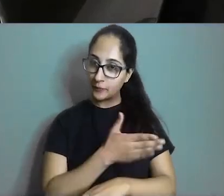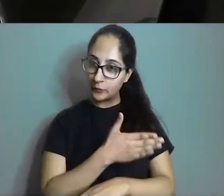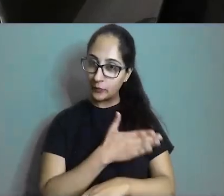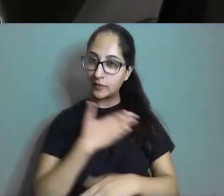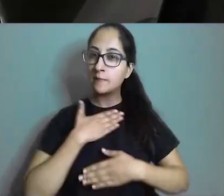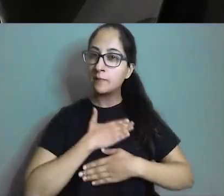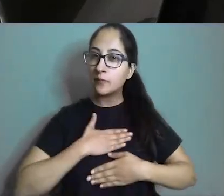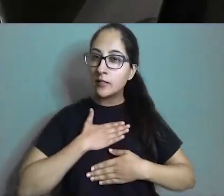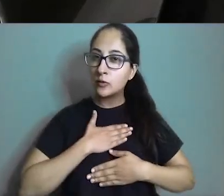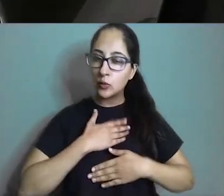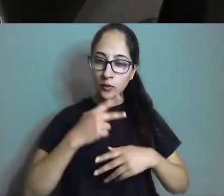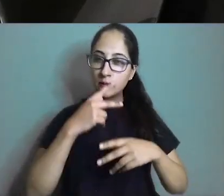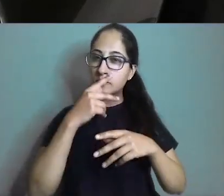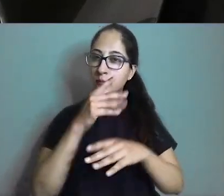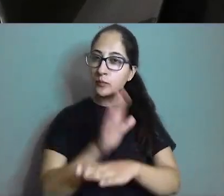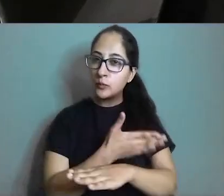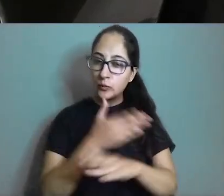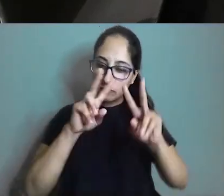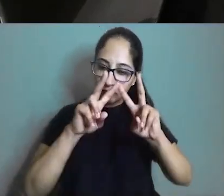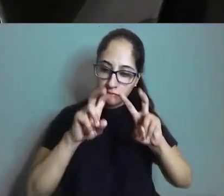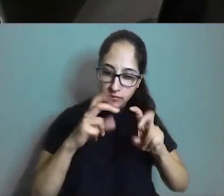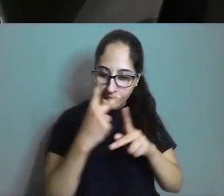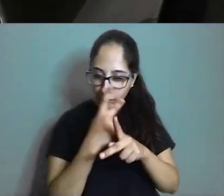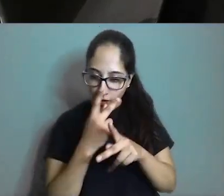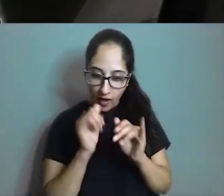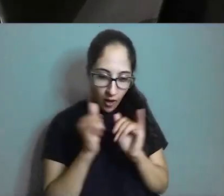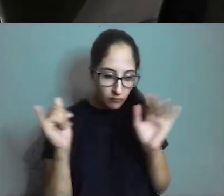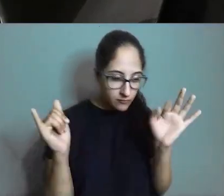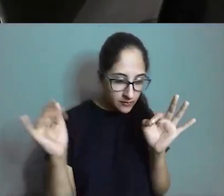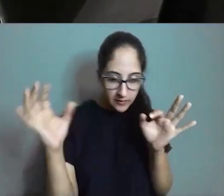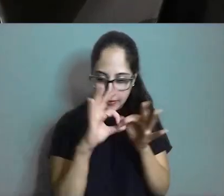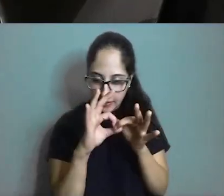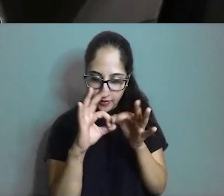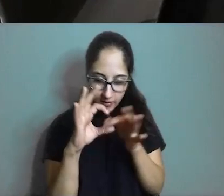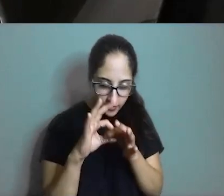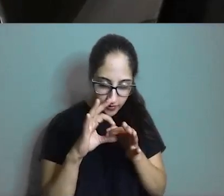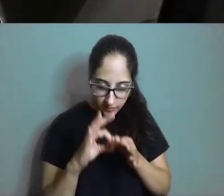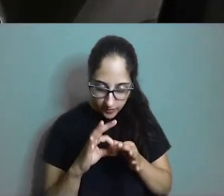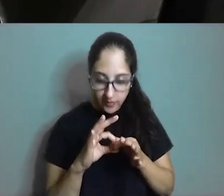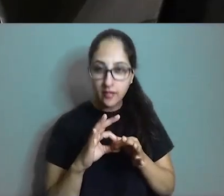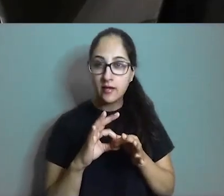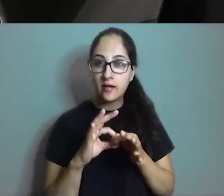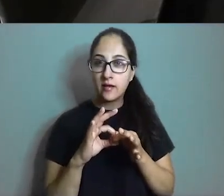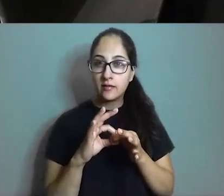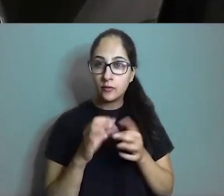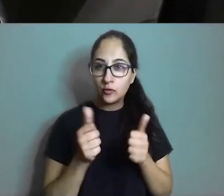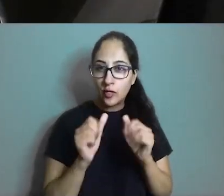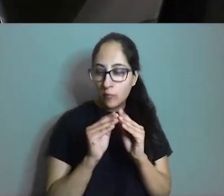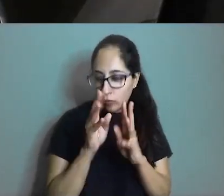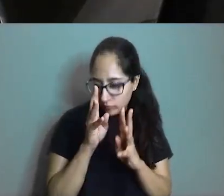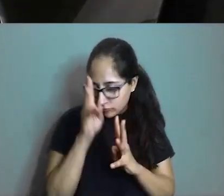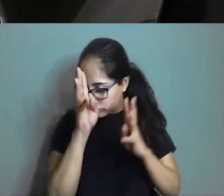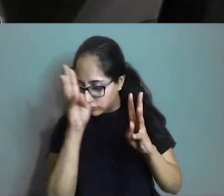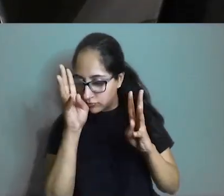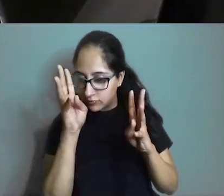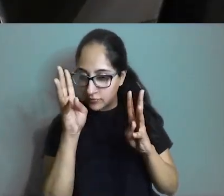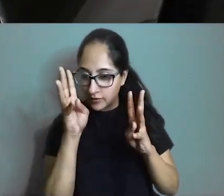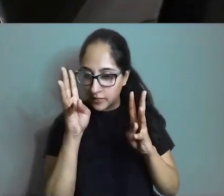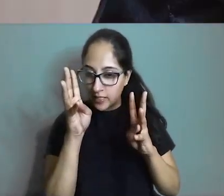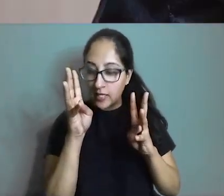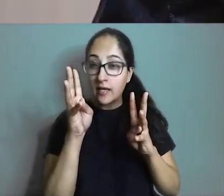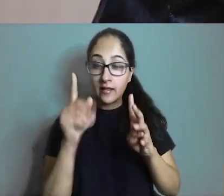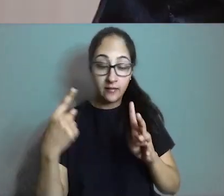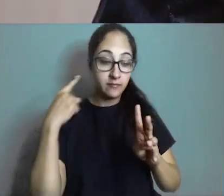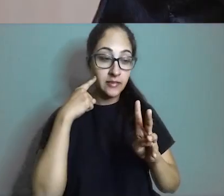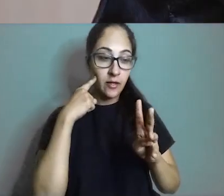enjoy exploring the ontology of music, stretching it and pushing it to its furthest limits, while creating a coherent